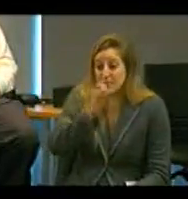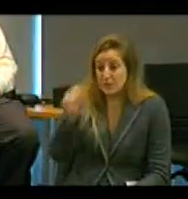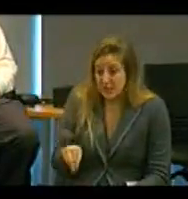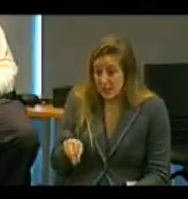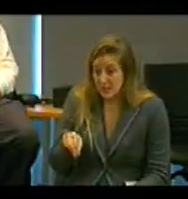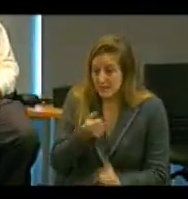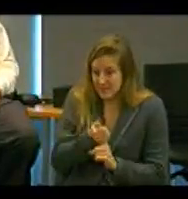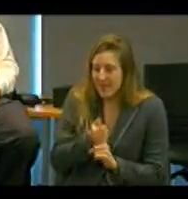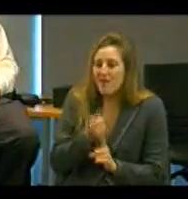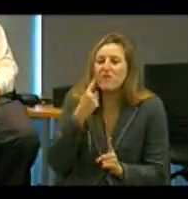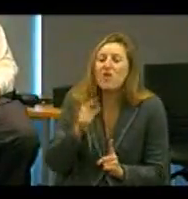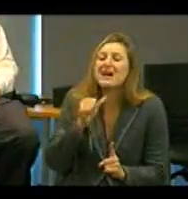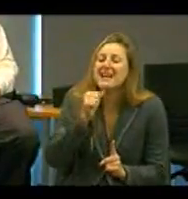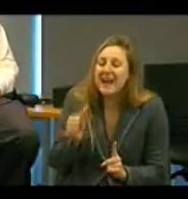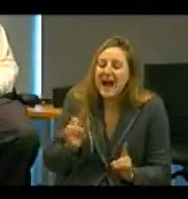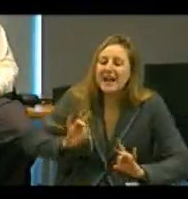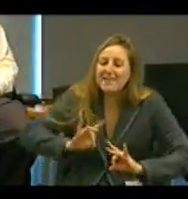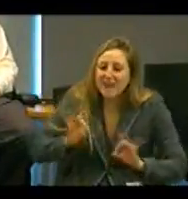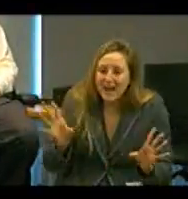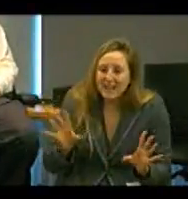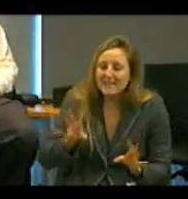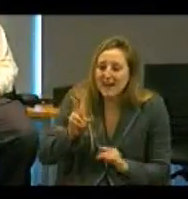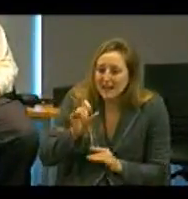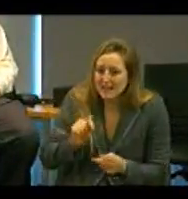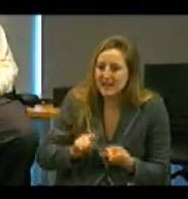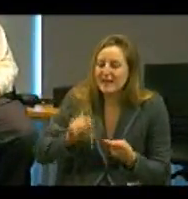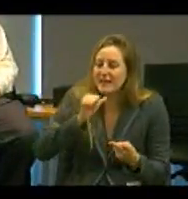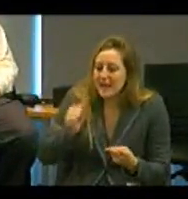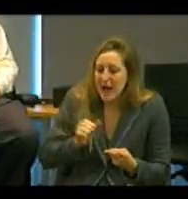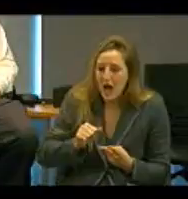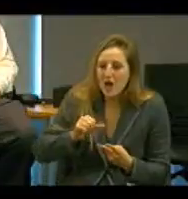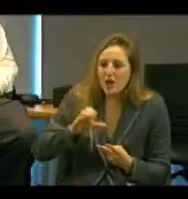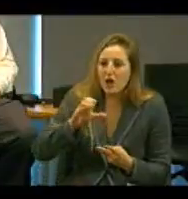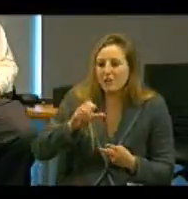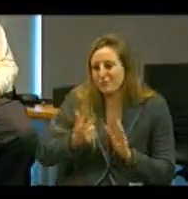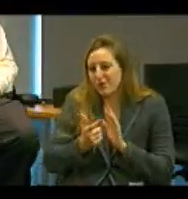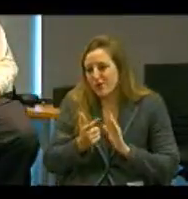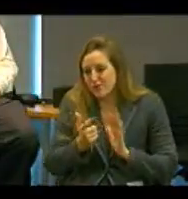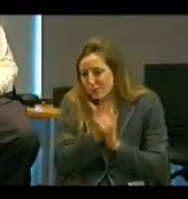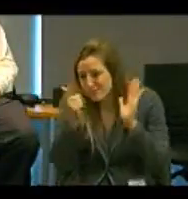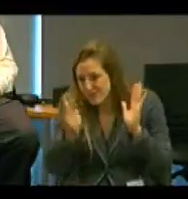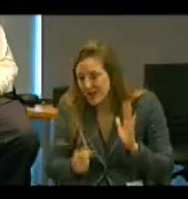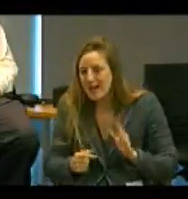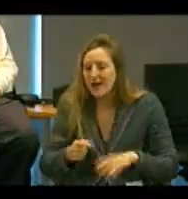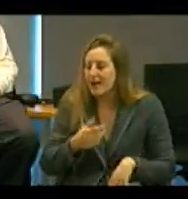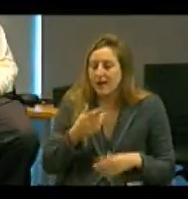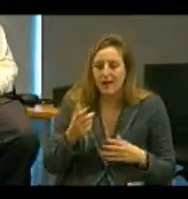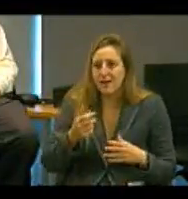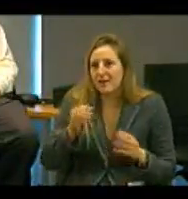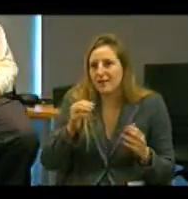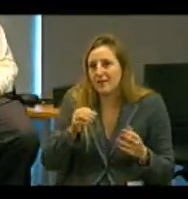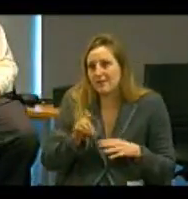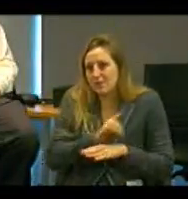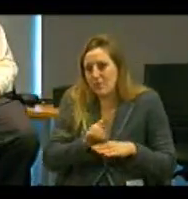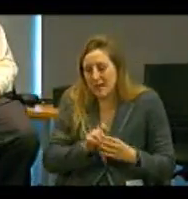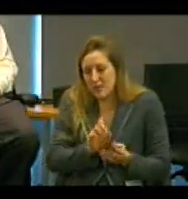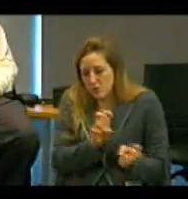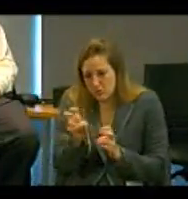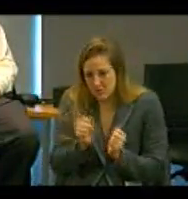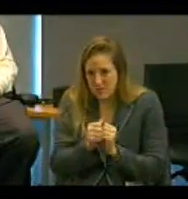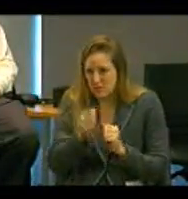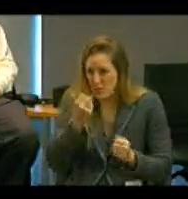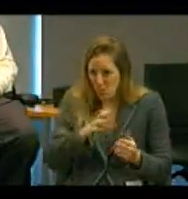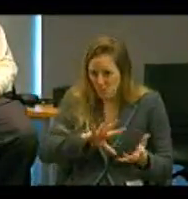for nonviolent, non-criminal, non-drug related offenses, a catch-all, category 18. So if we can go to the next